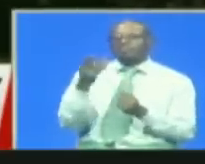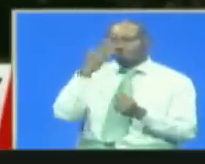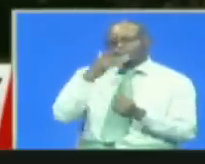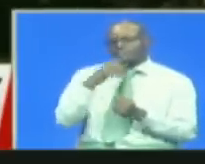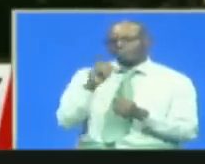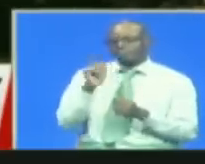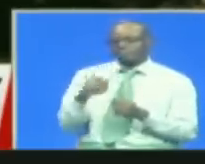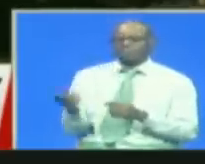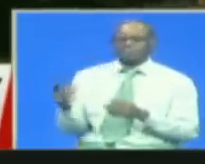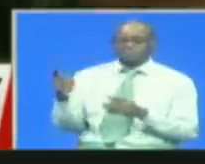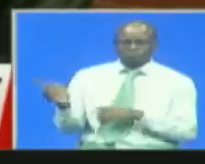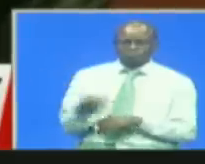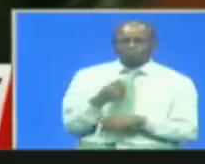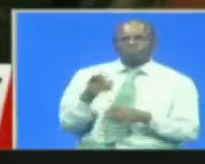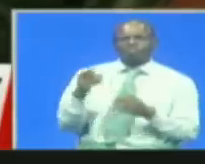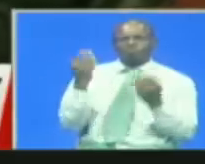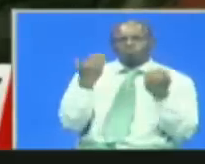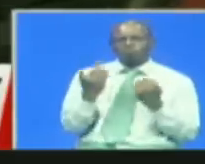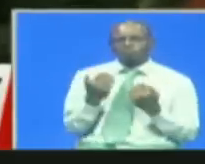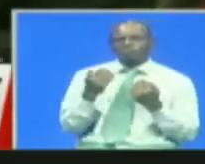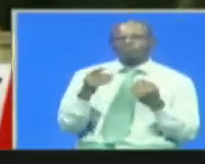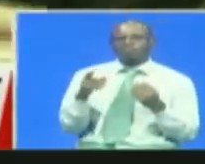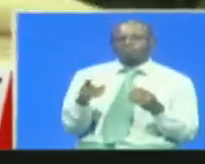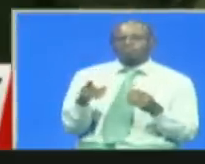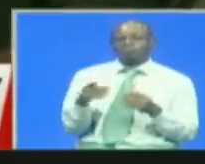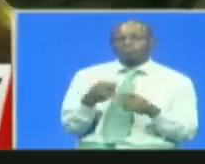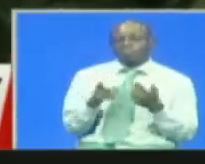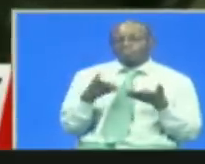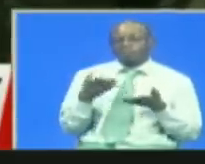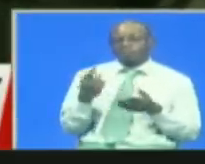court. In the meantime,